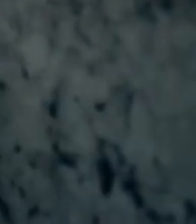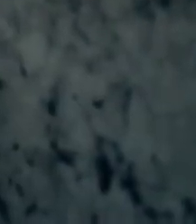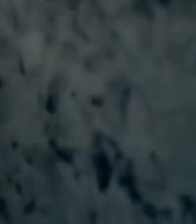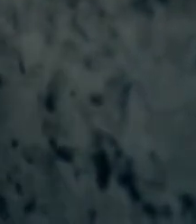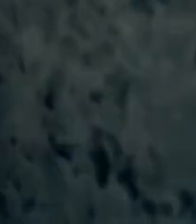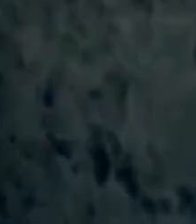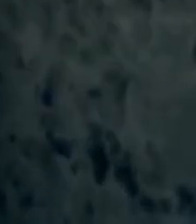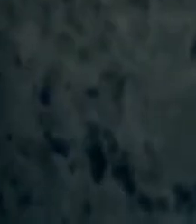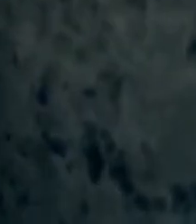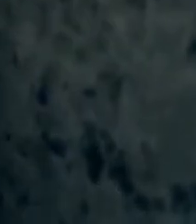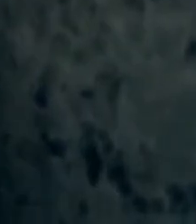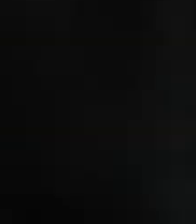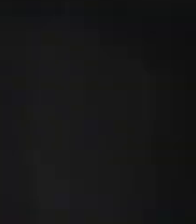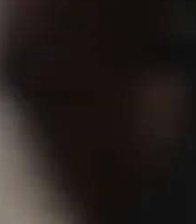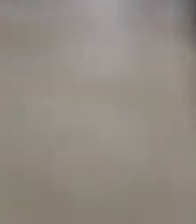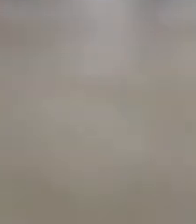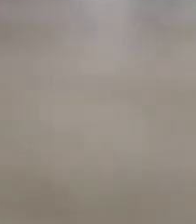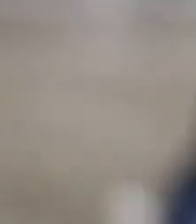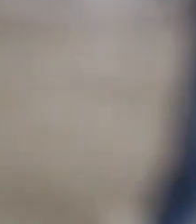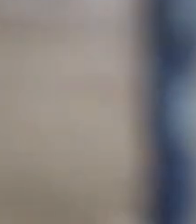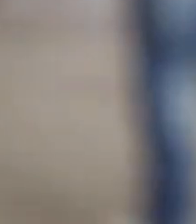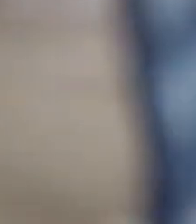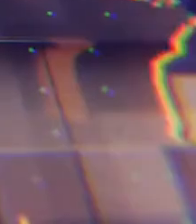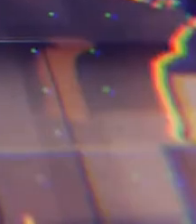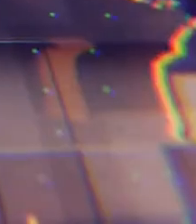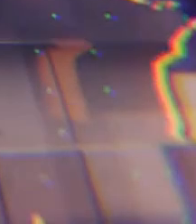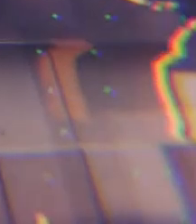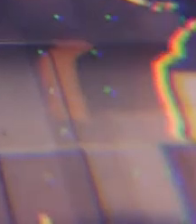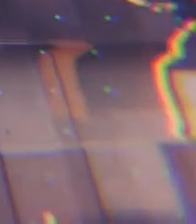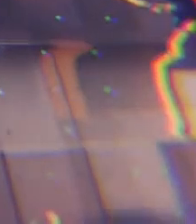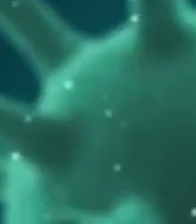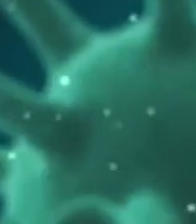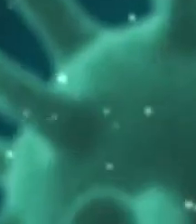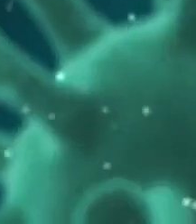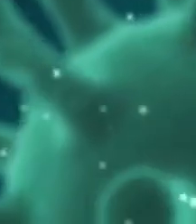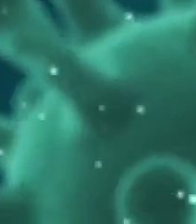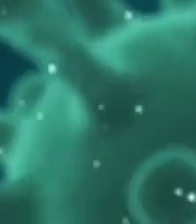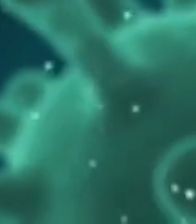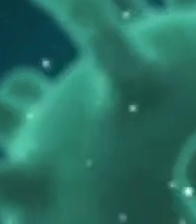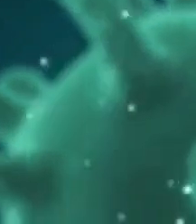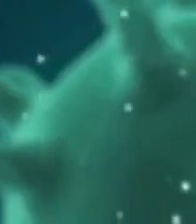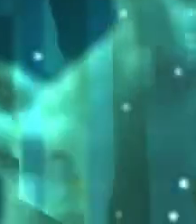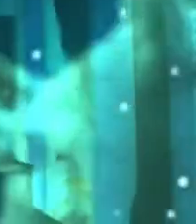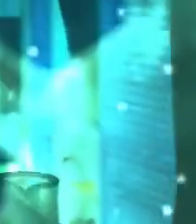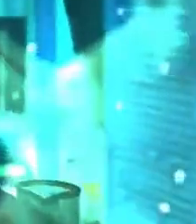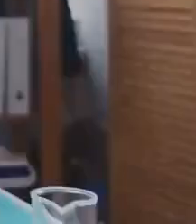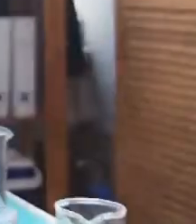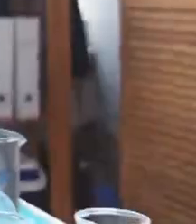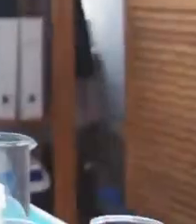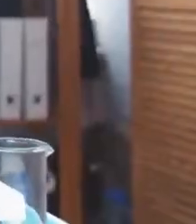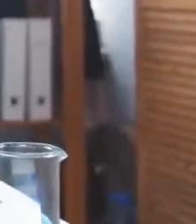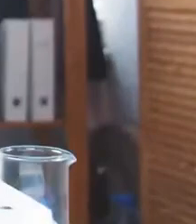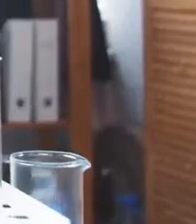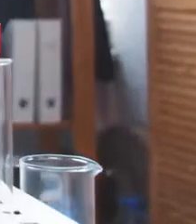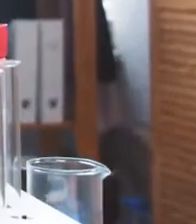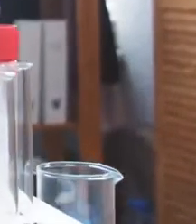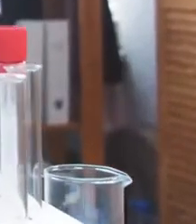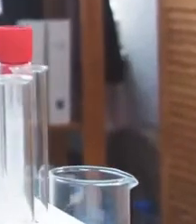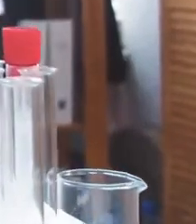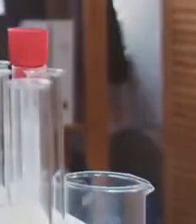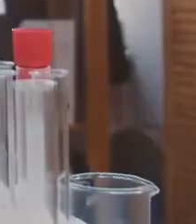enslaved by same depravities that have plagued humankind globally. Strange diseases, defiling